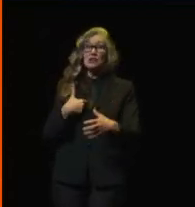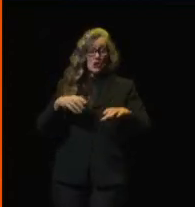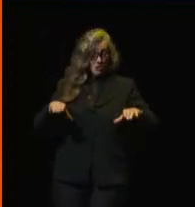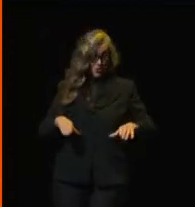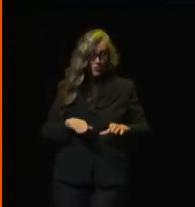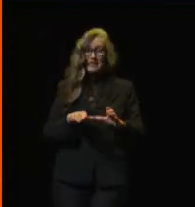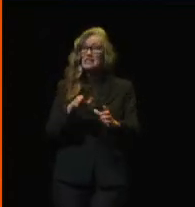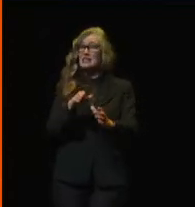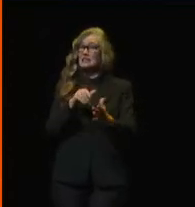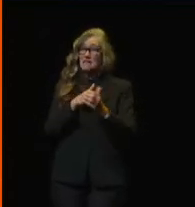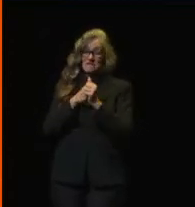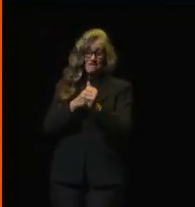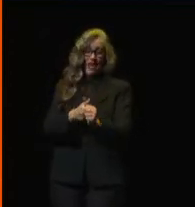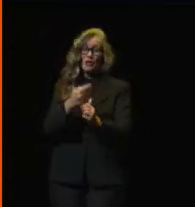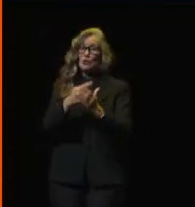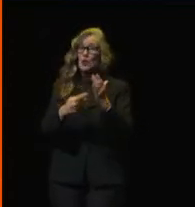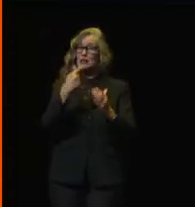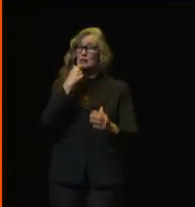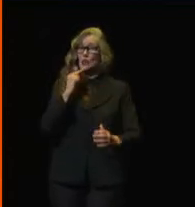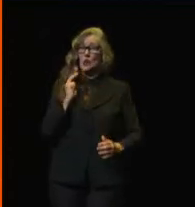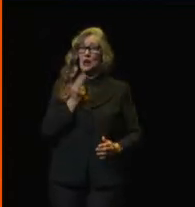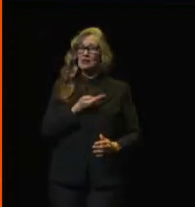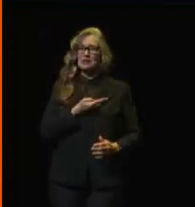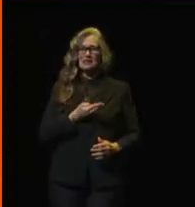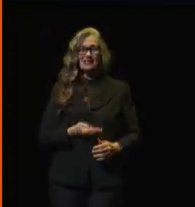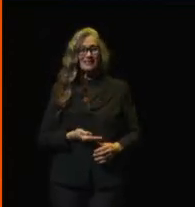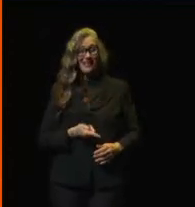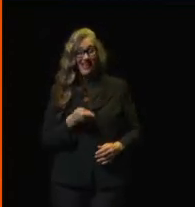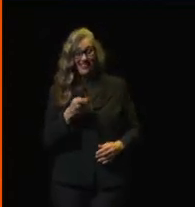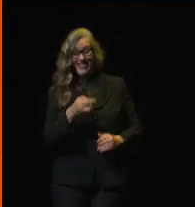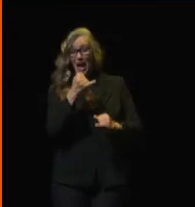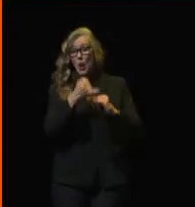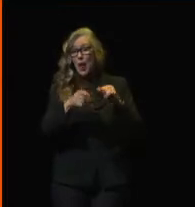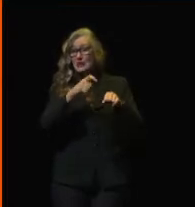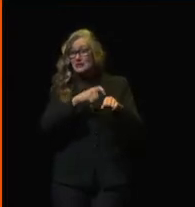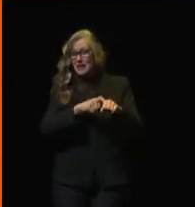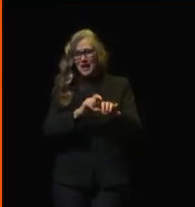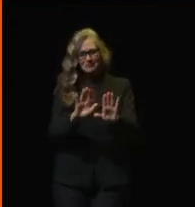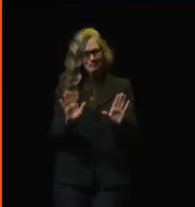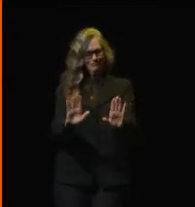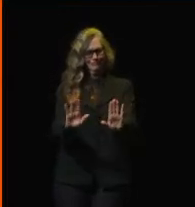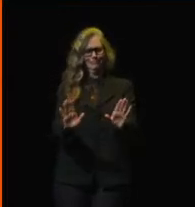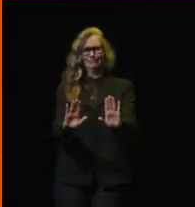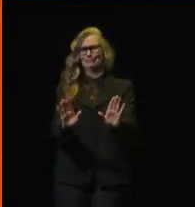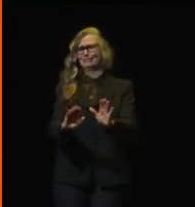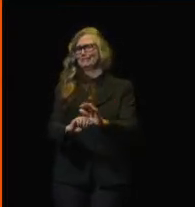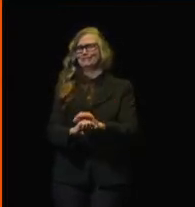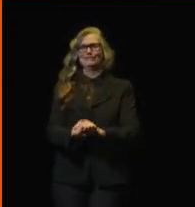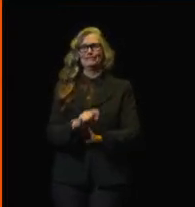was not the last time that we would see Ady